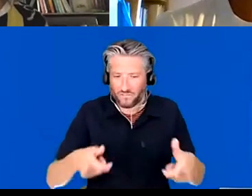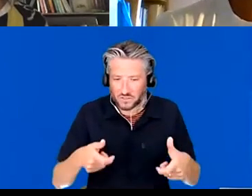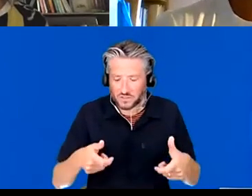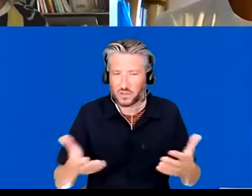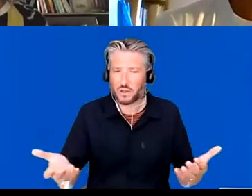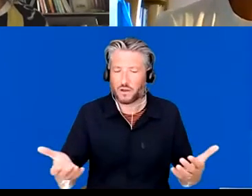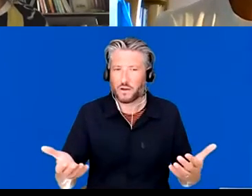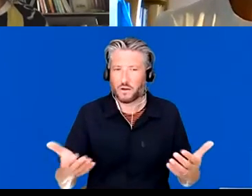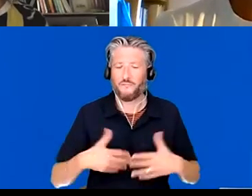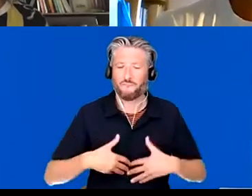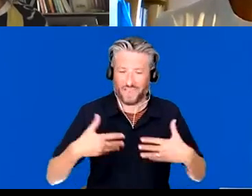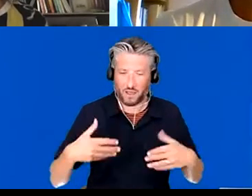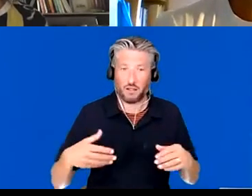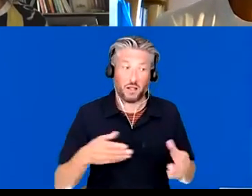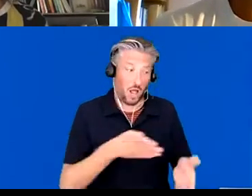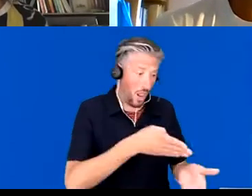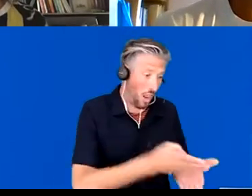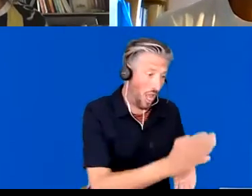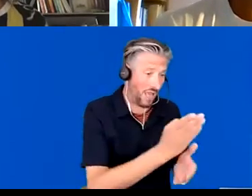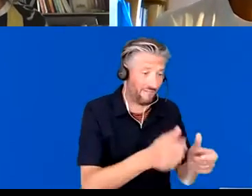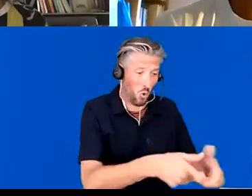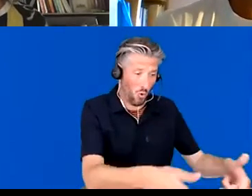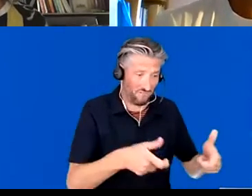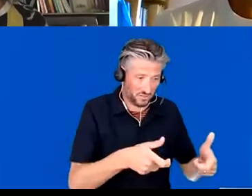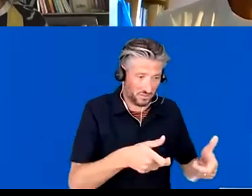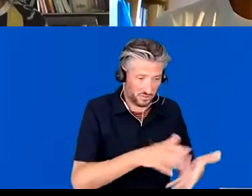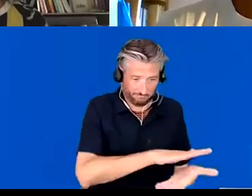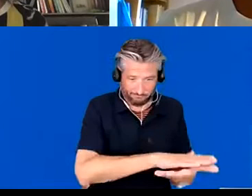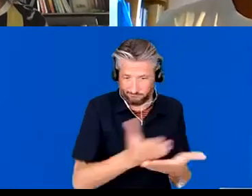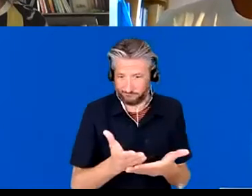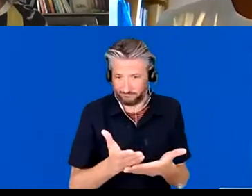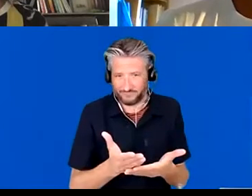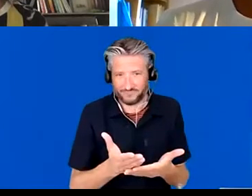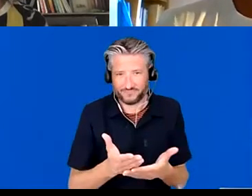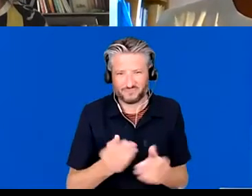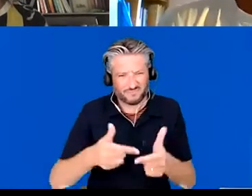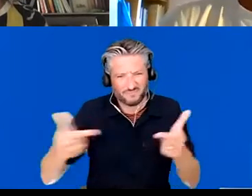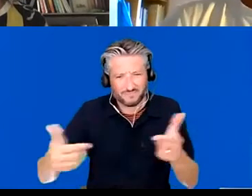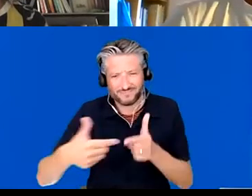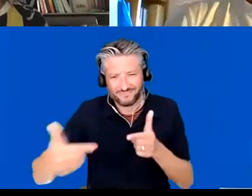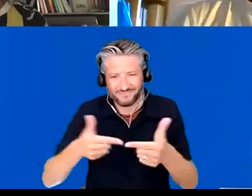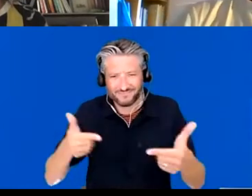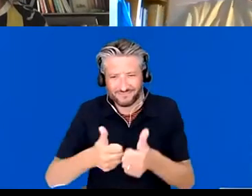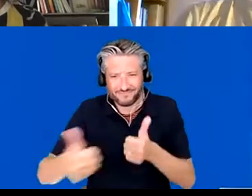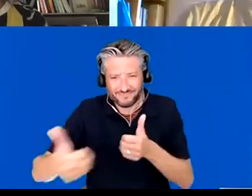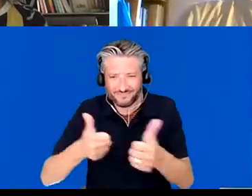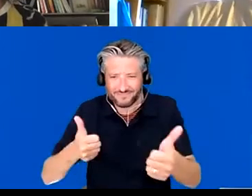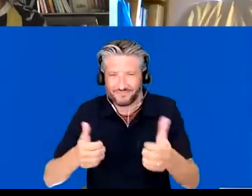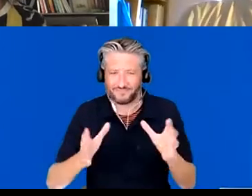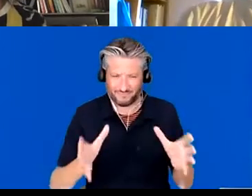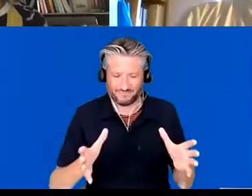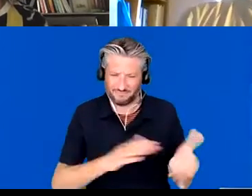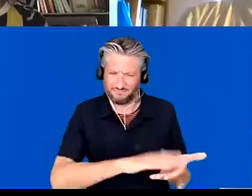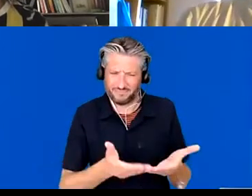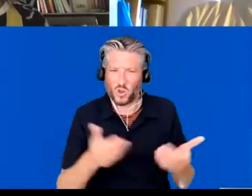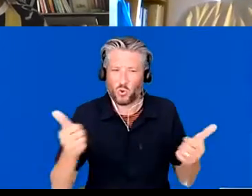into the digital space. And I think what we should be thinking about more as a community is sort of how we can totally rethink that space, and whether